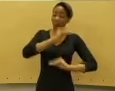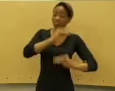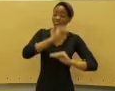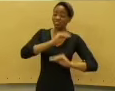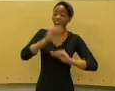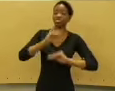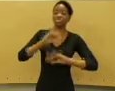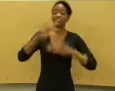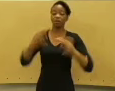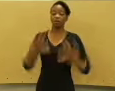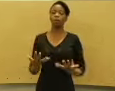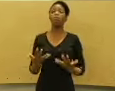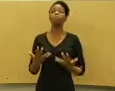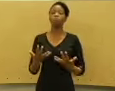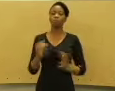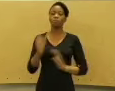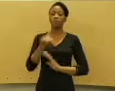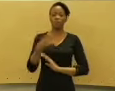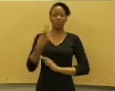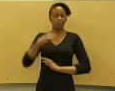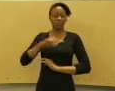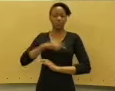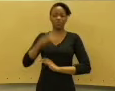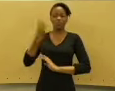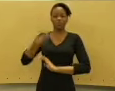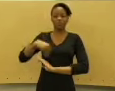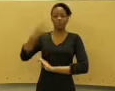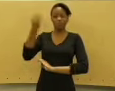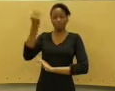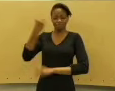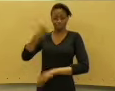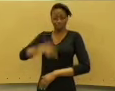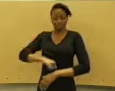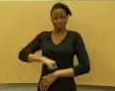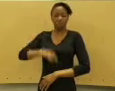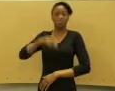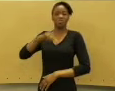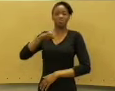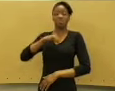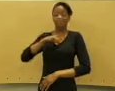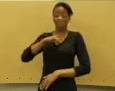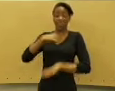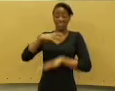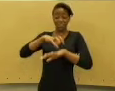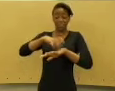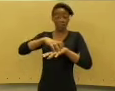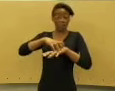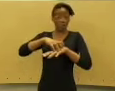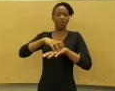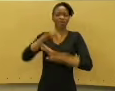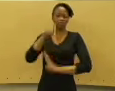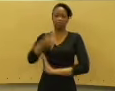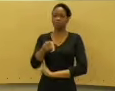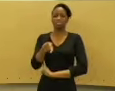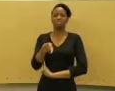minds that this is something, you know, we've got to be proud if we own vibrators, as by an example.